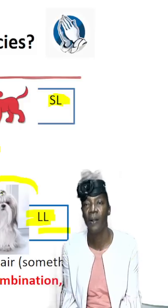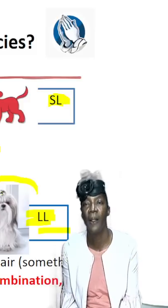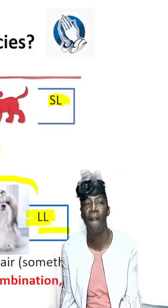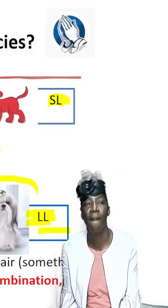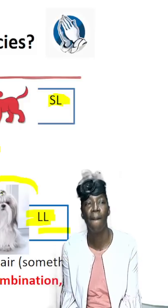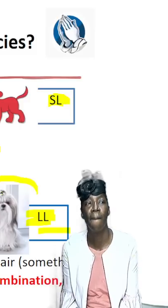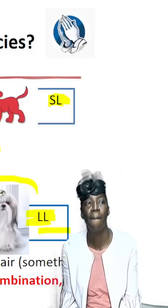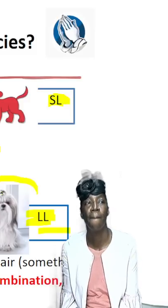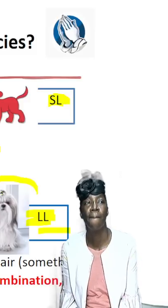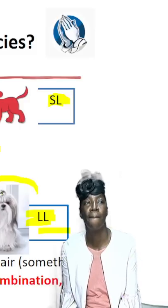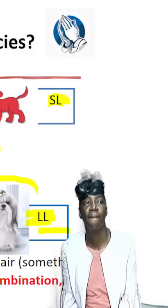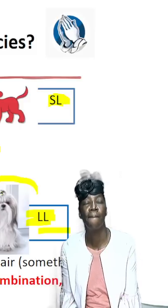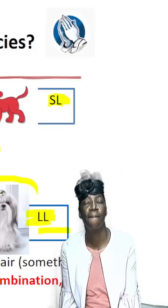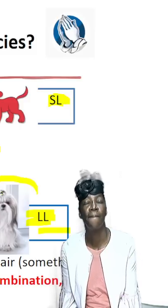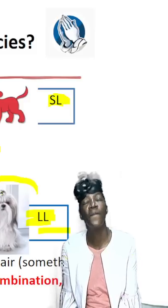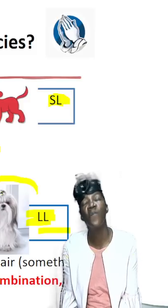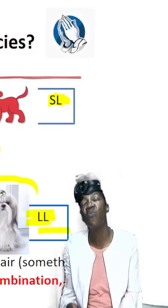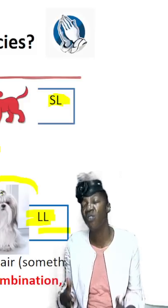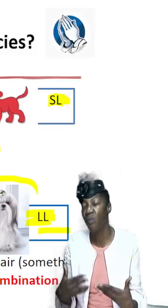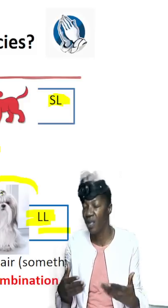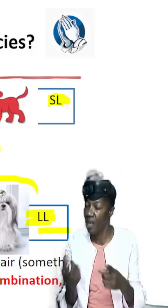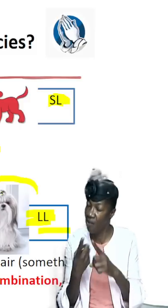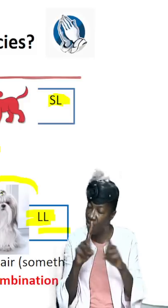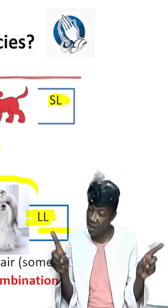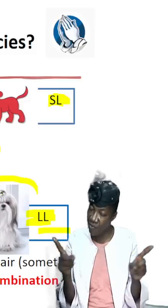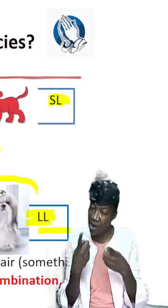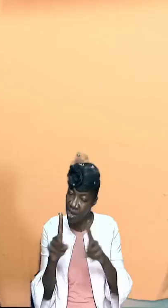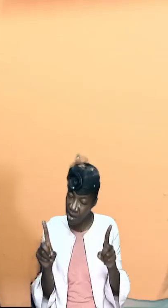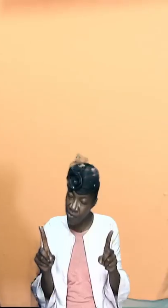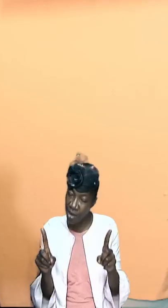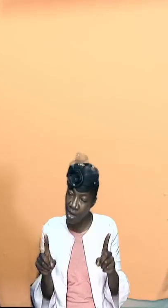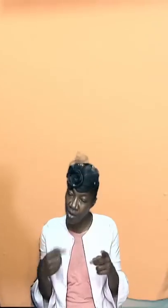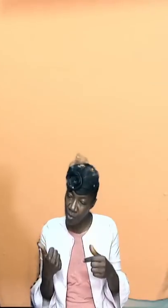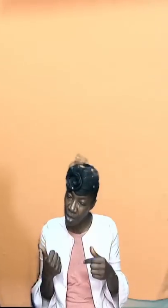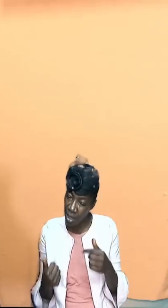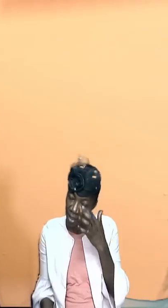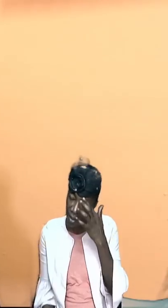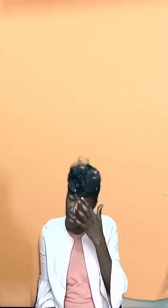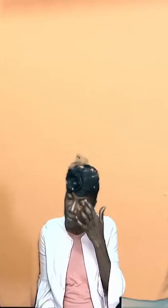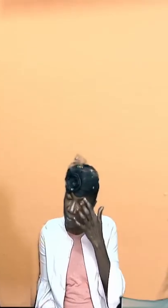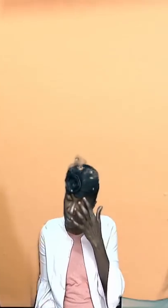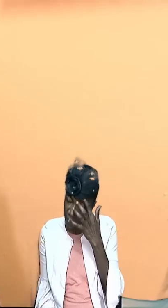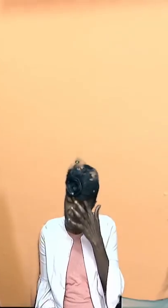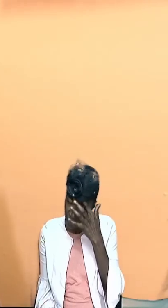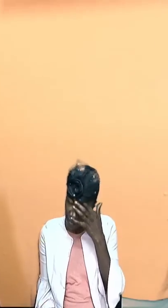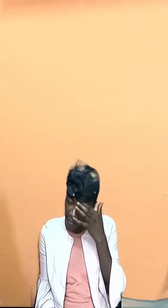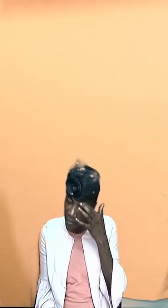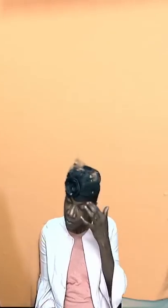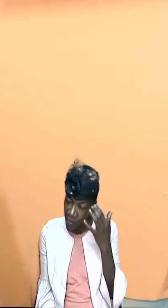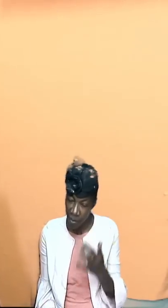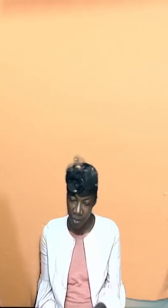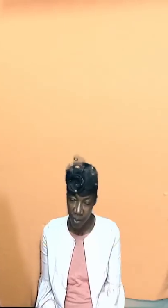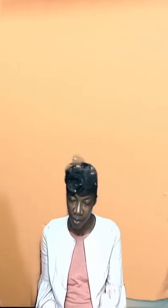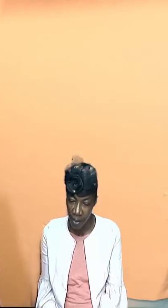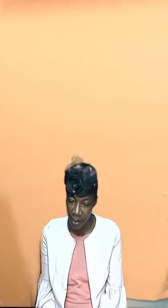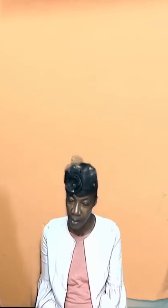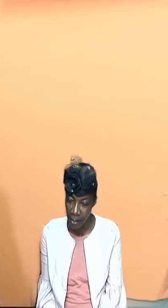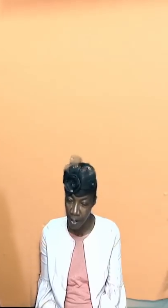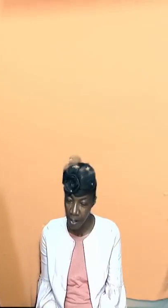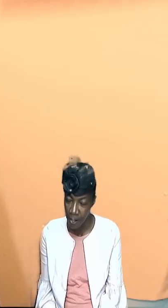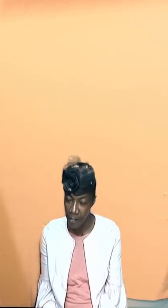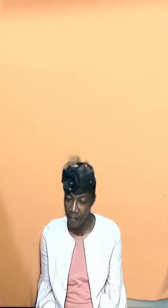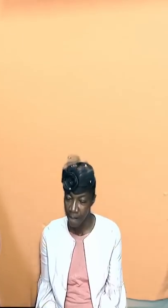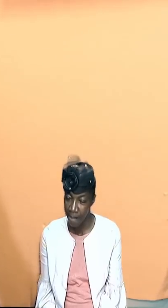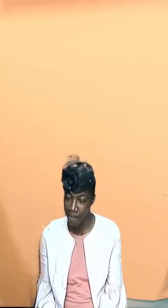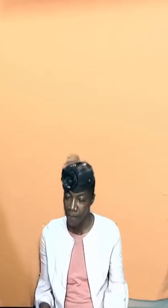of course, you will have different variations, because you can have the S and the L, and then you can